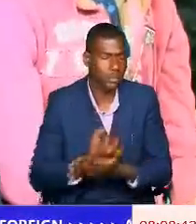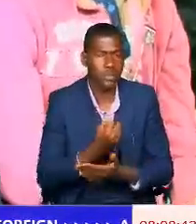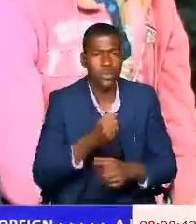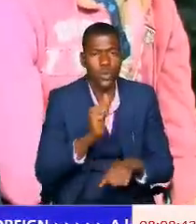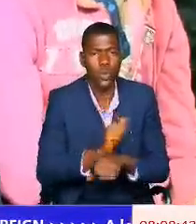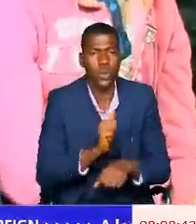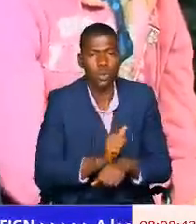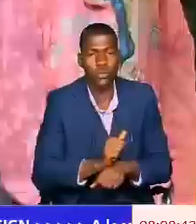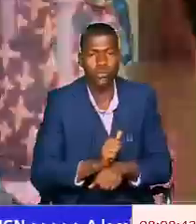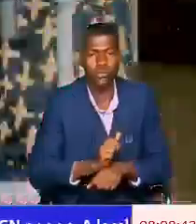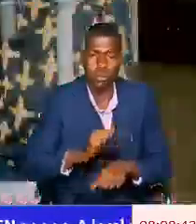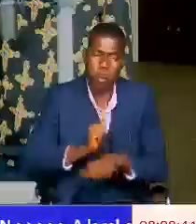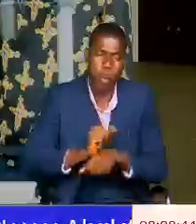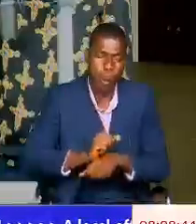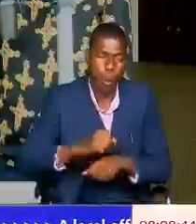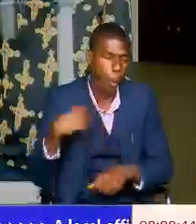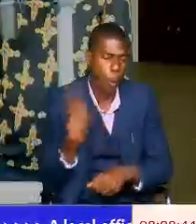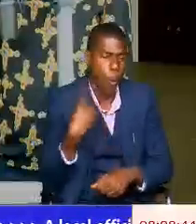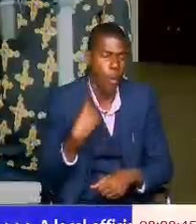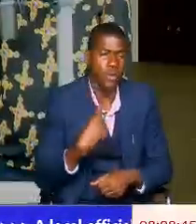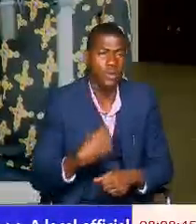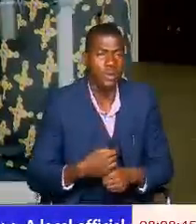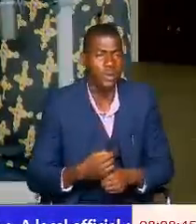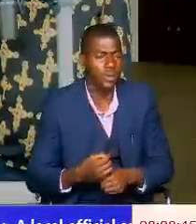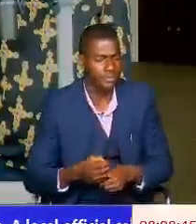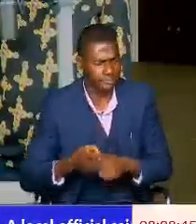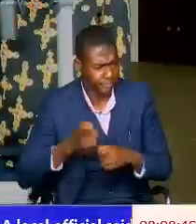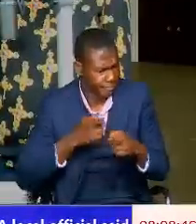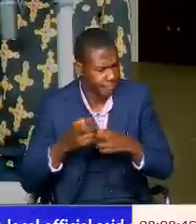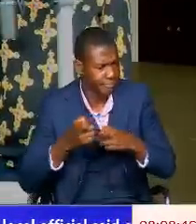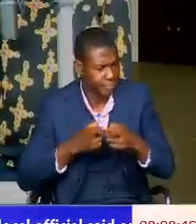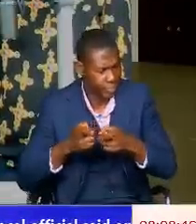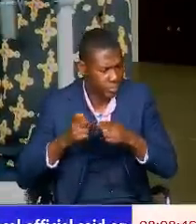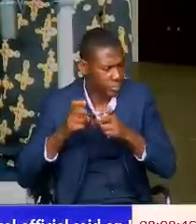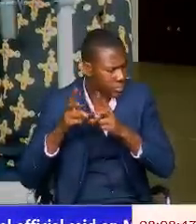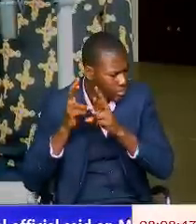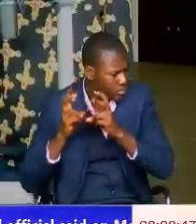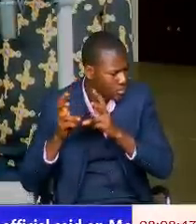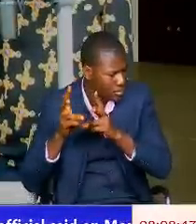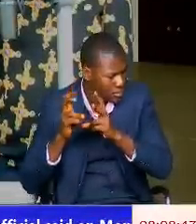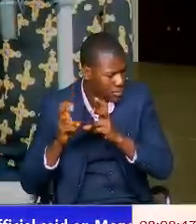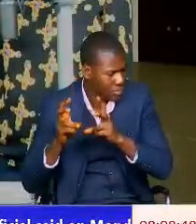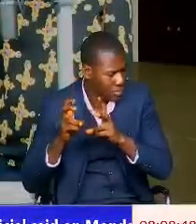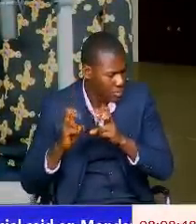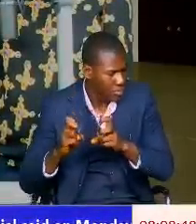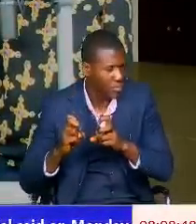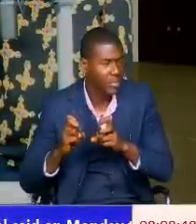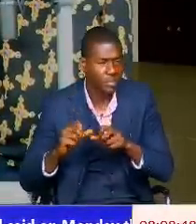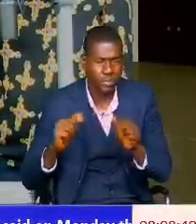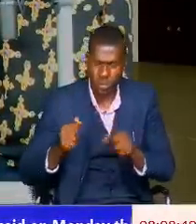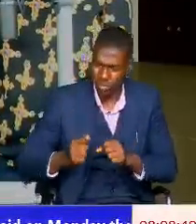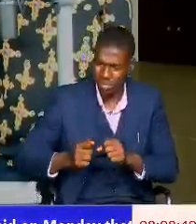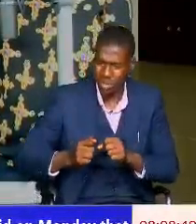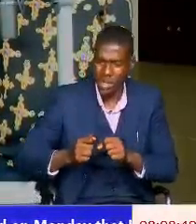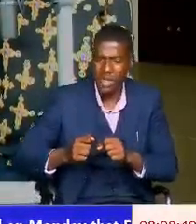now round the clock, you must monitor, you must check what you are dishing out.